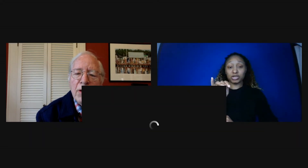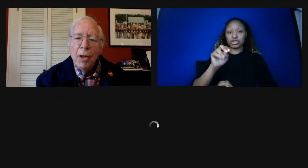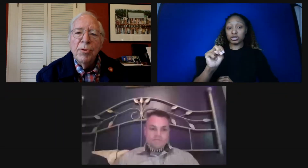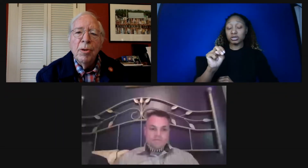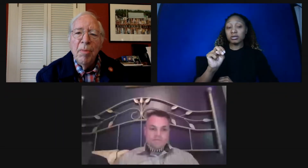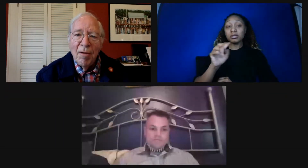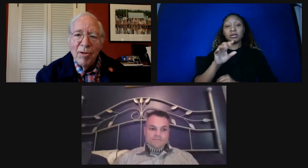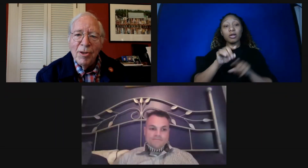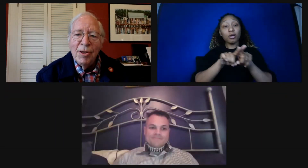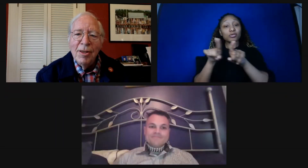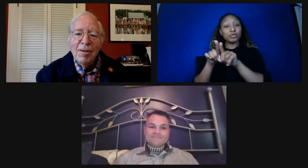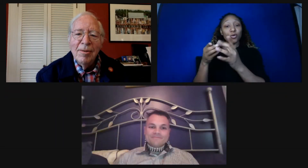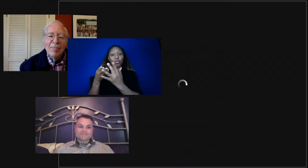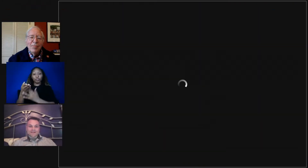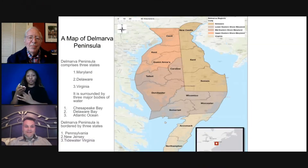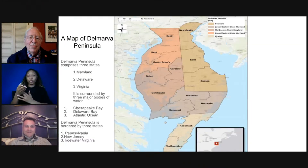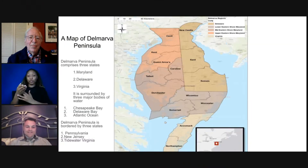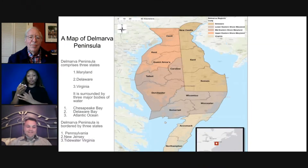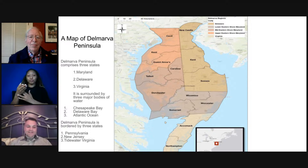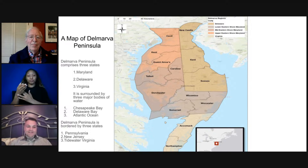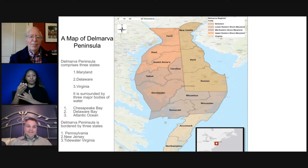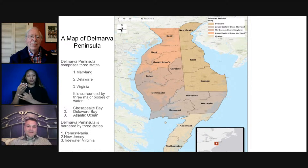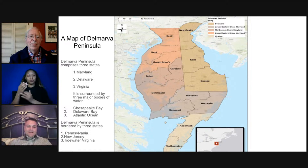Drew Shuptar-Rayvis.